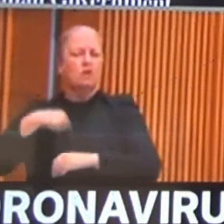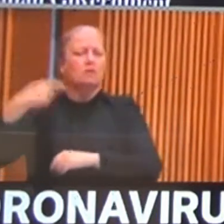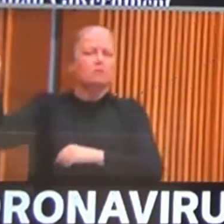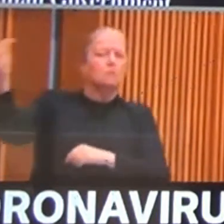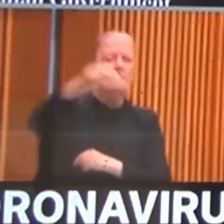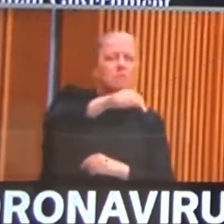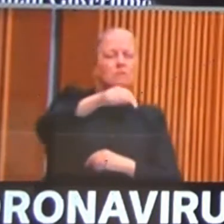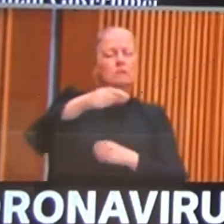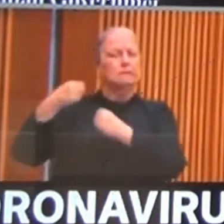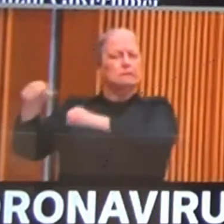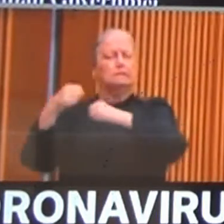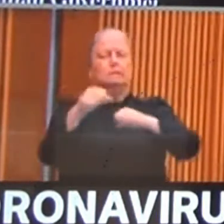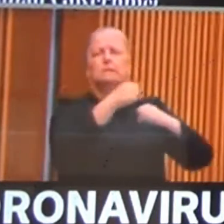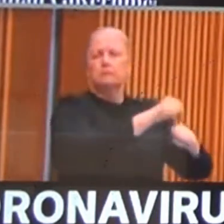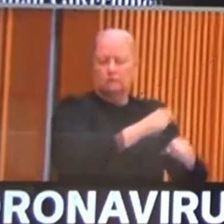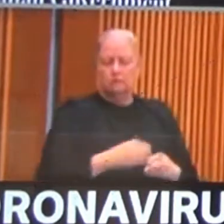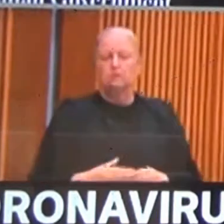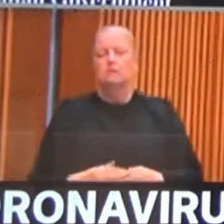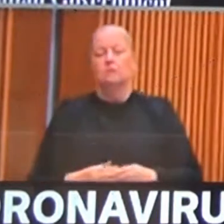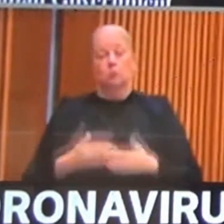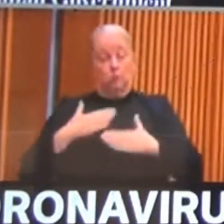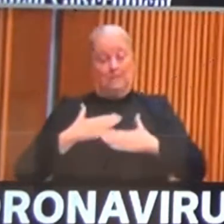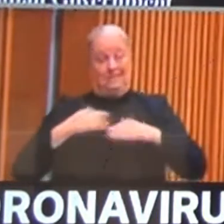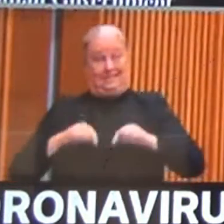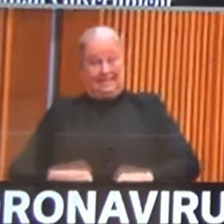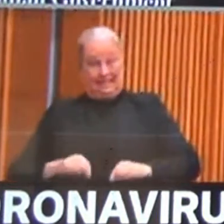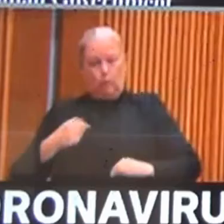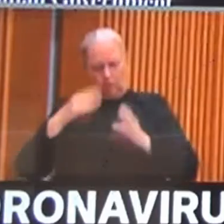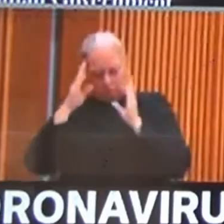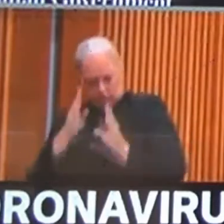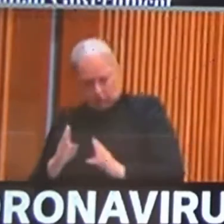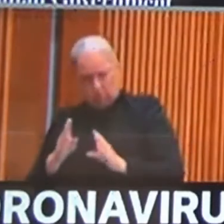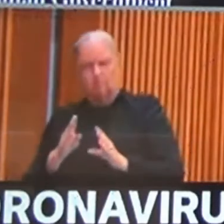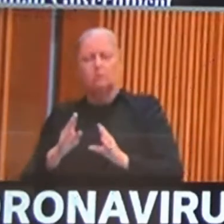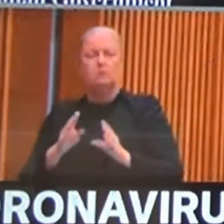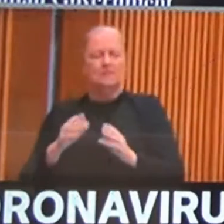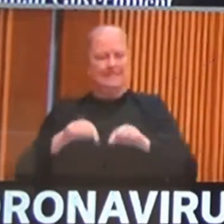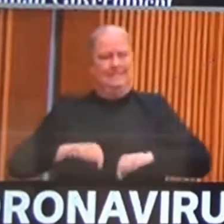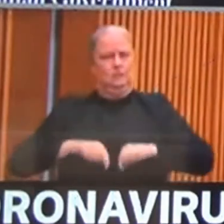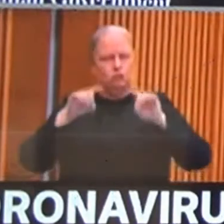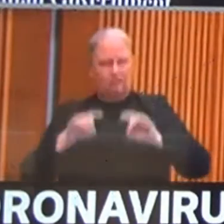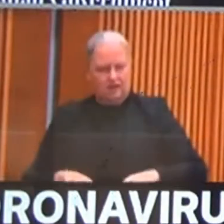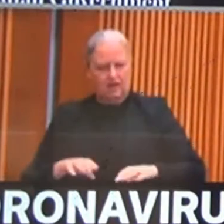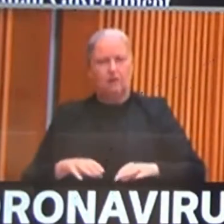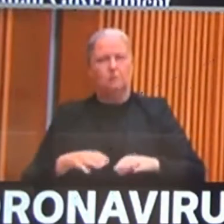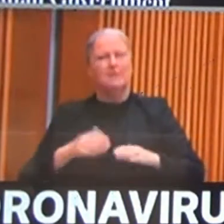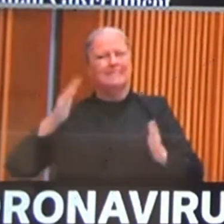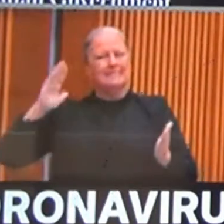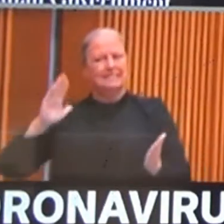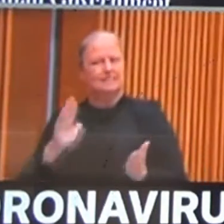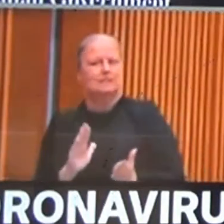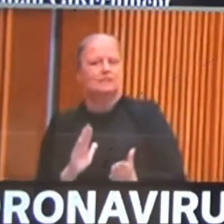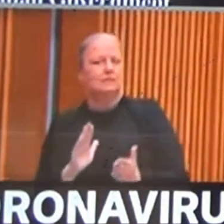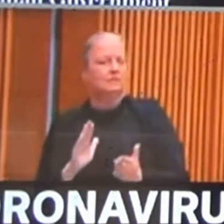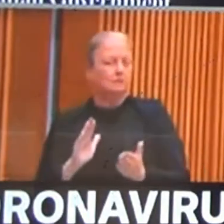for building our own capacity whilst reducing the potential numbers in Australia. So whatever we